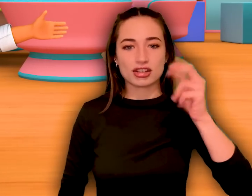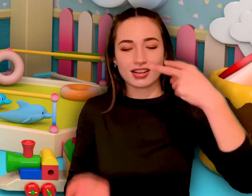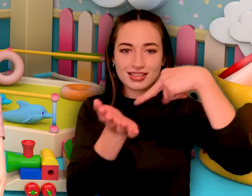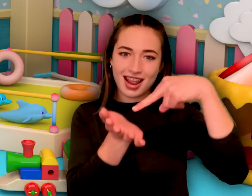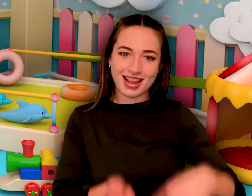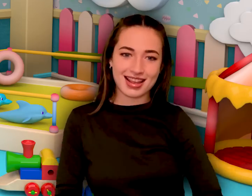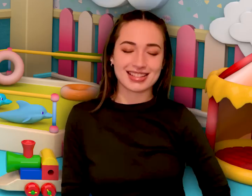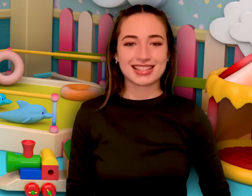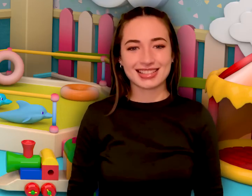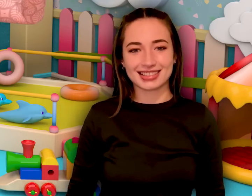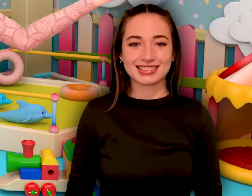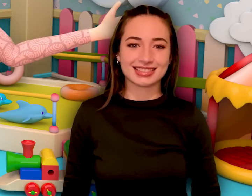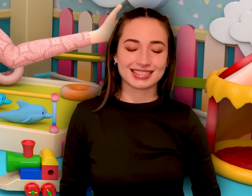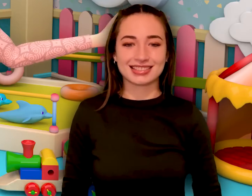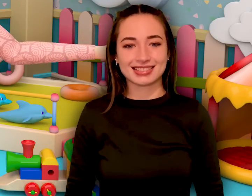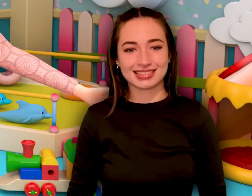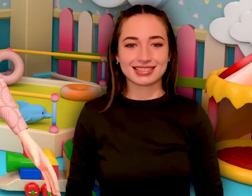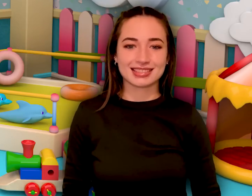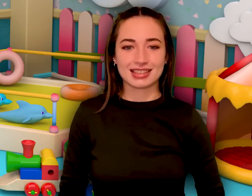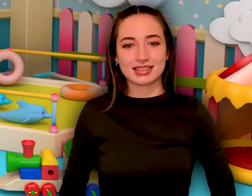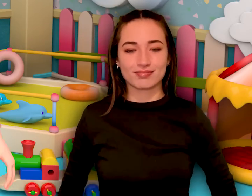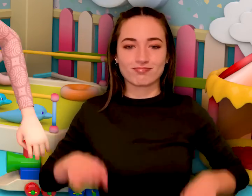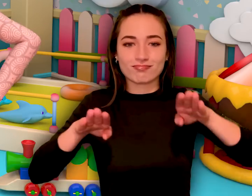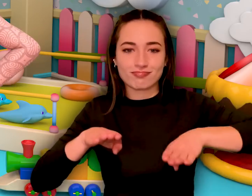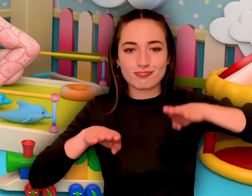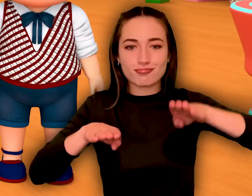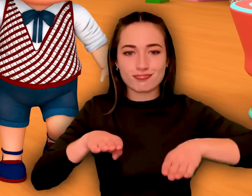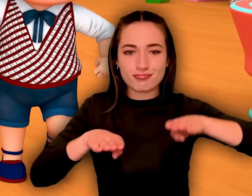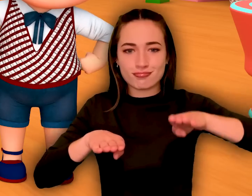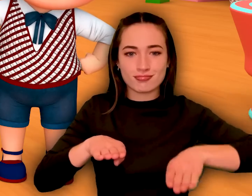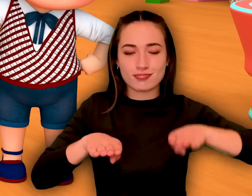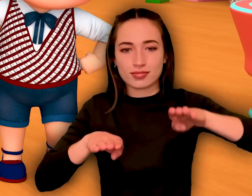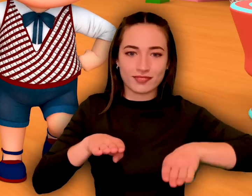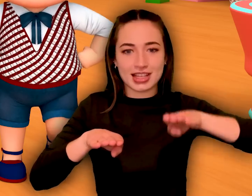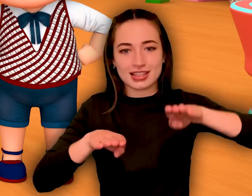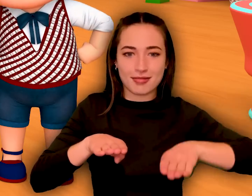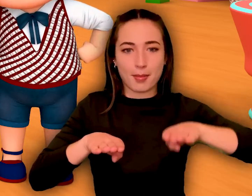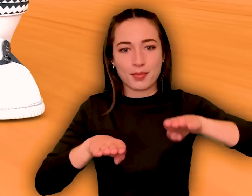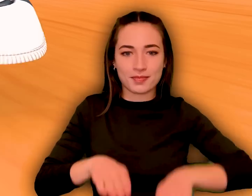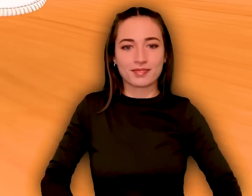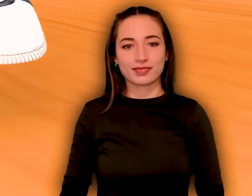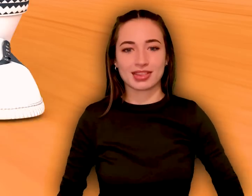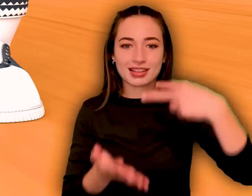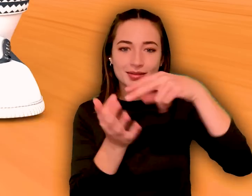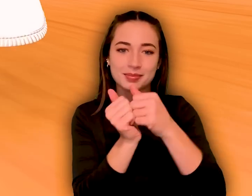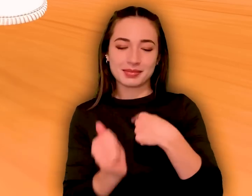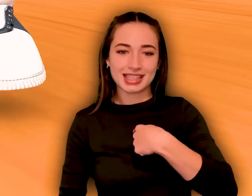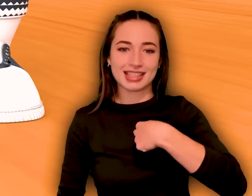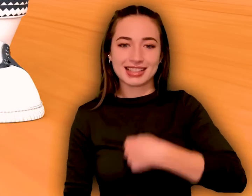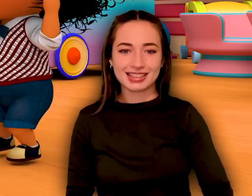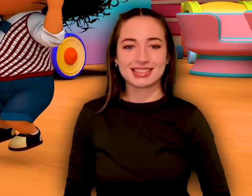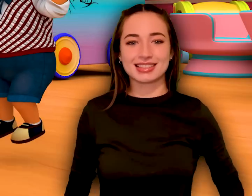it's a chaa dance tap your feet tap your feet